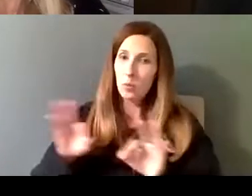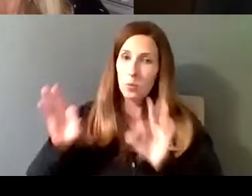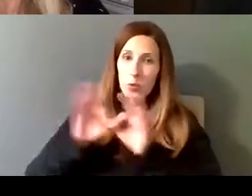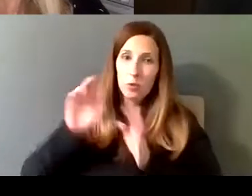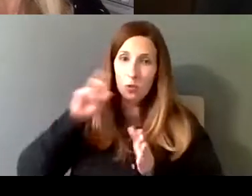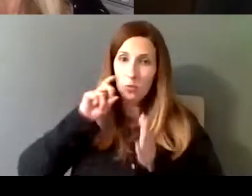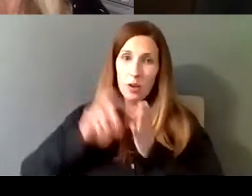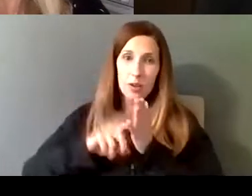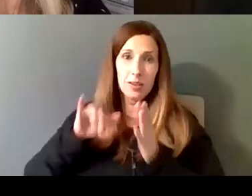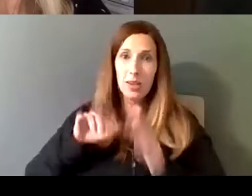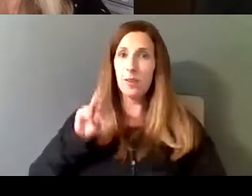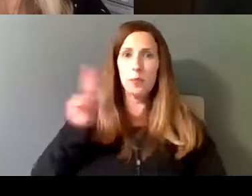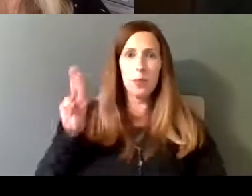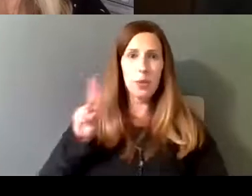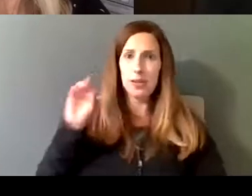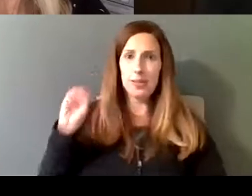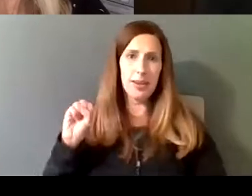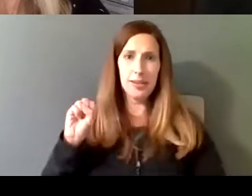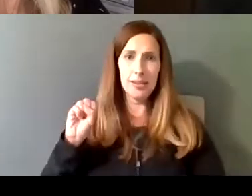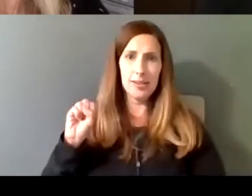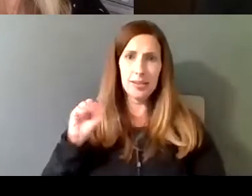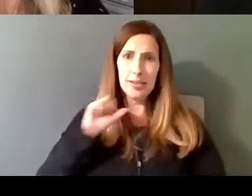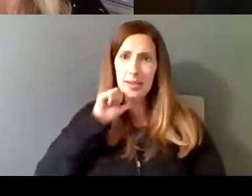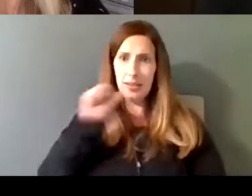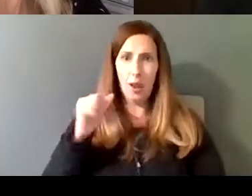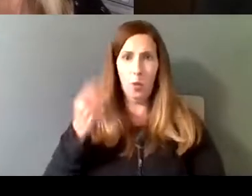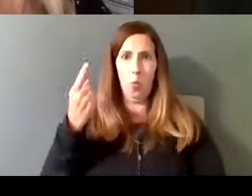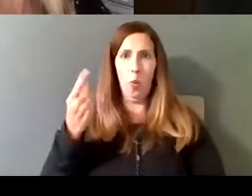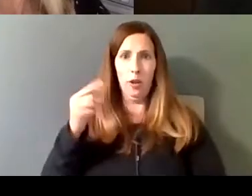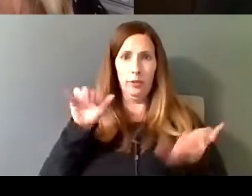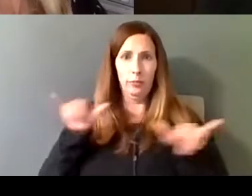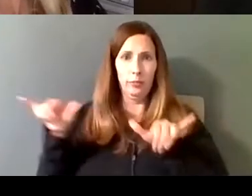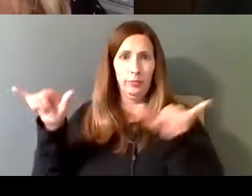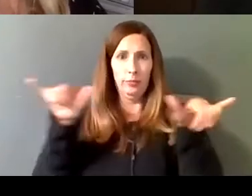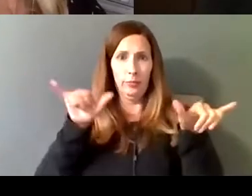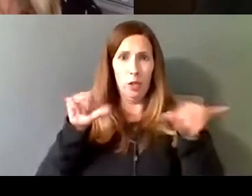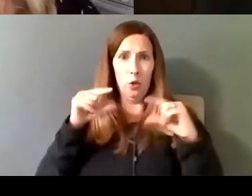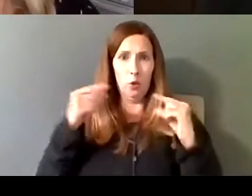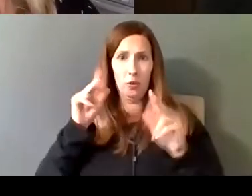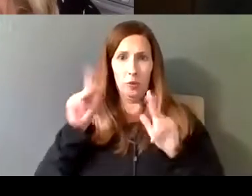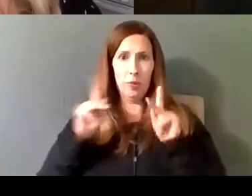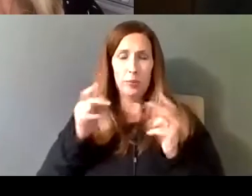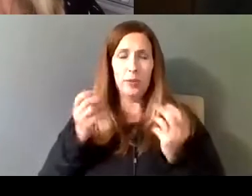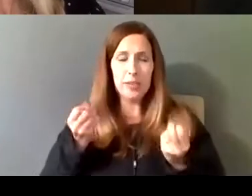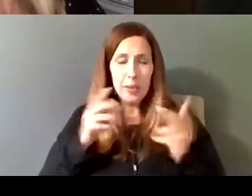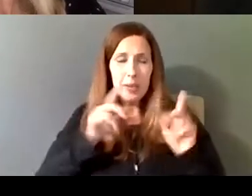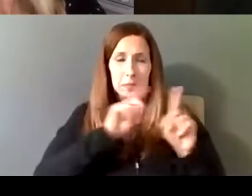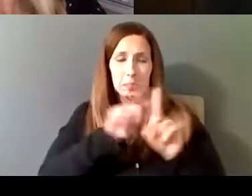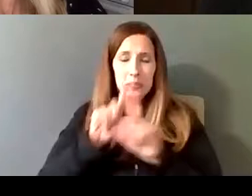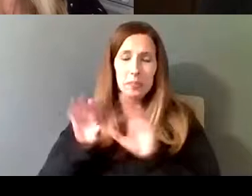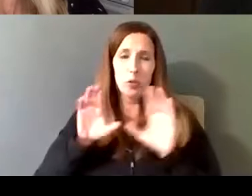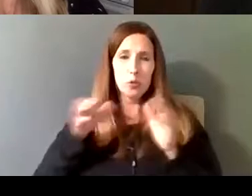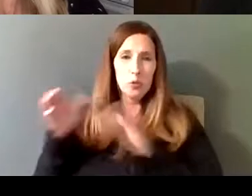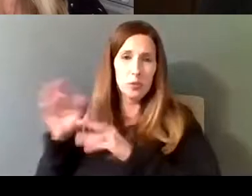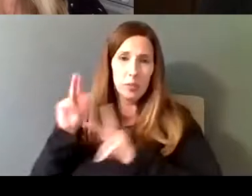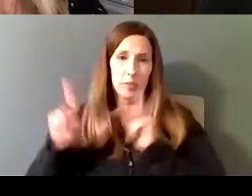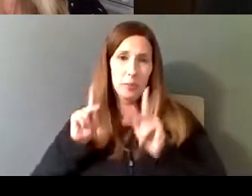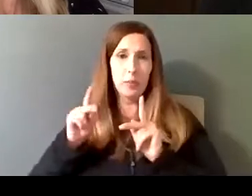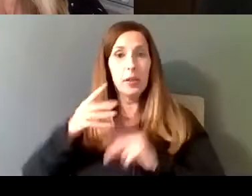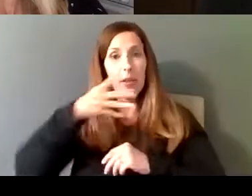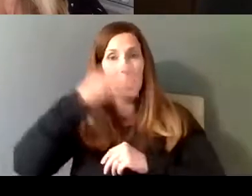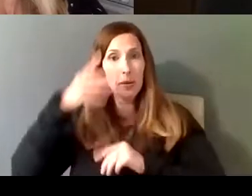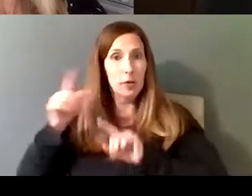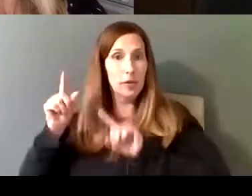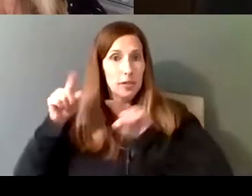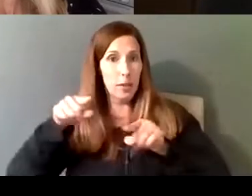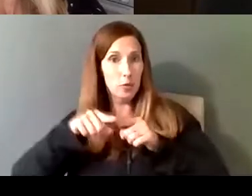the United States is not just one group of people. It is many, many groups of people, and immigrants come to this country for a reason. And